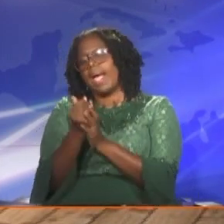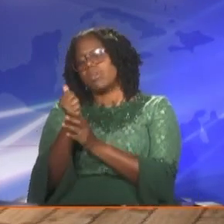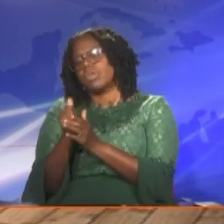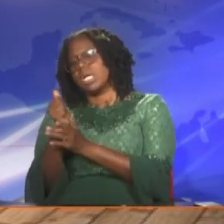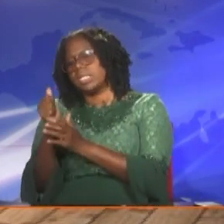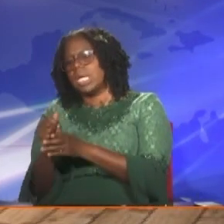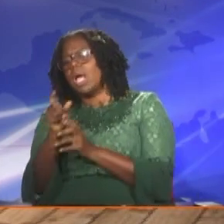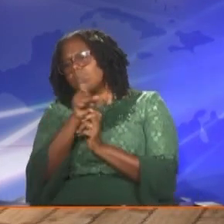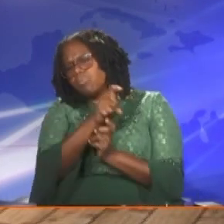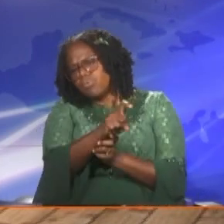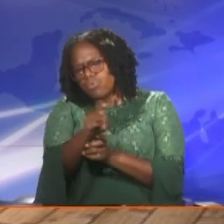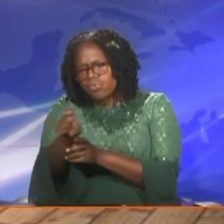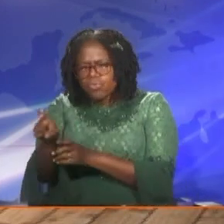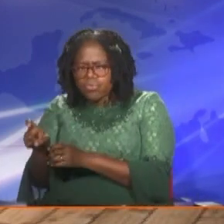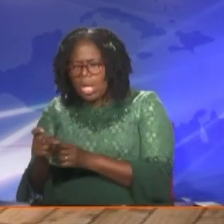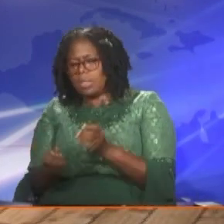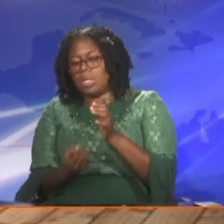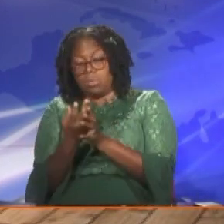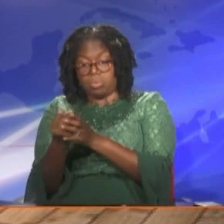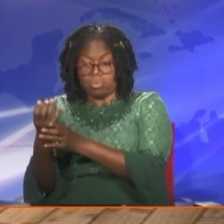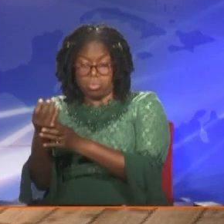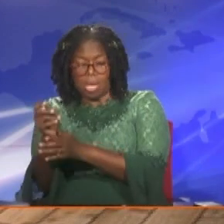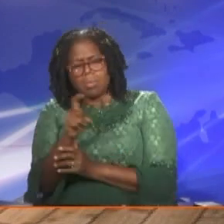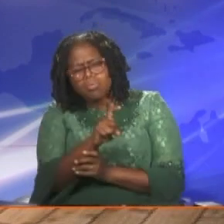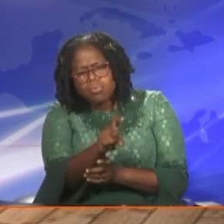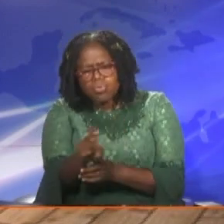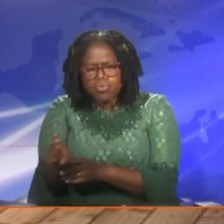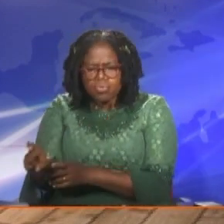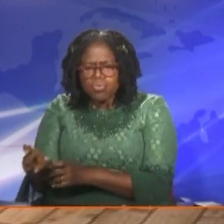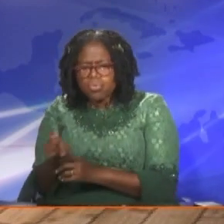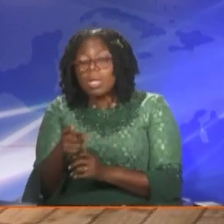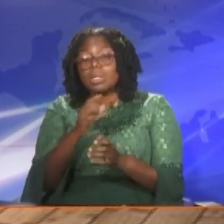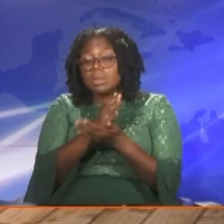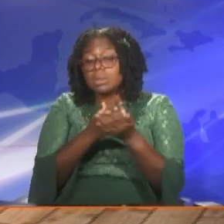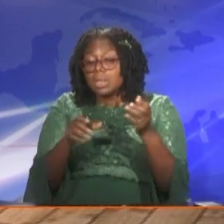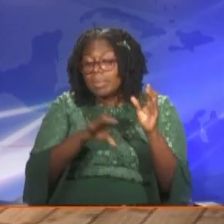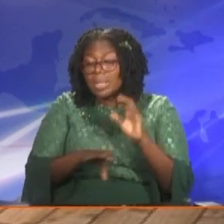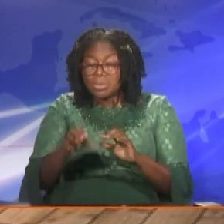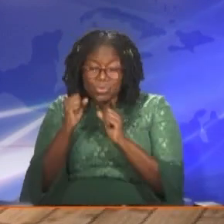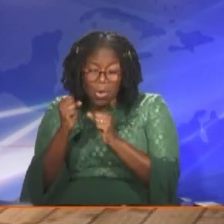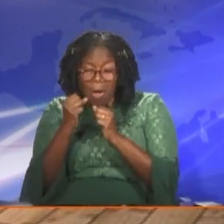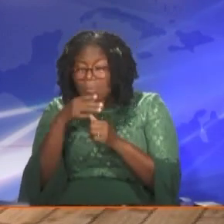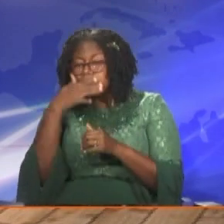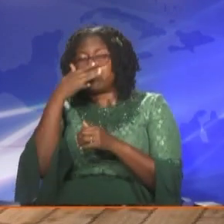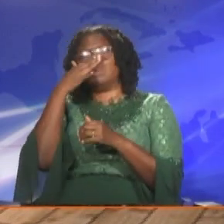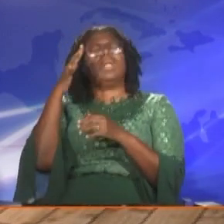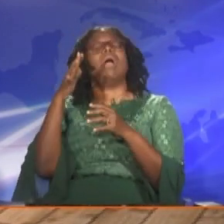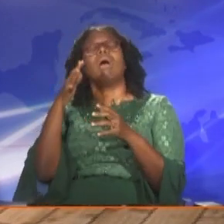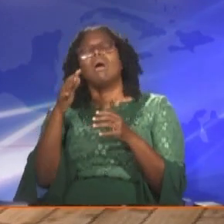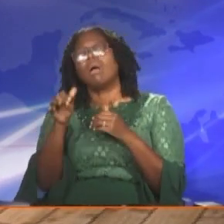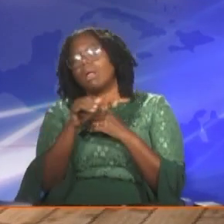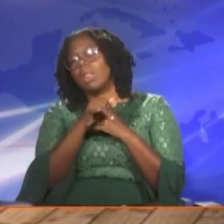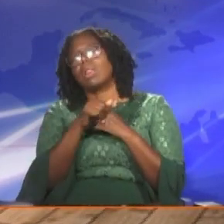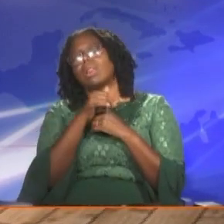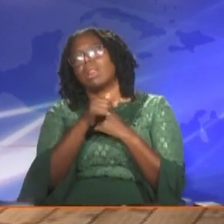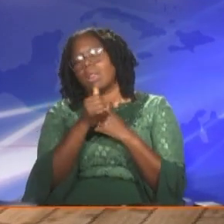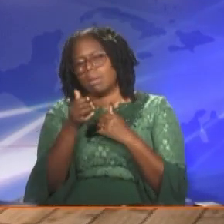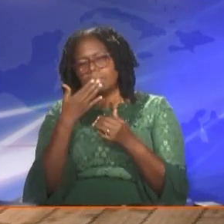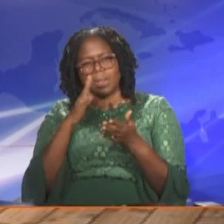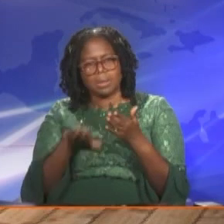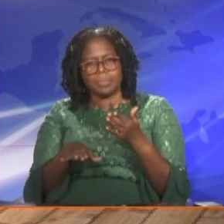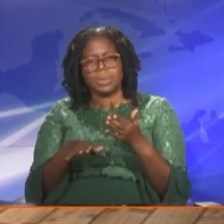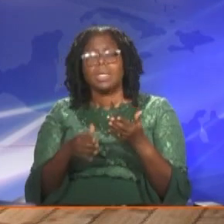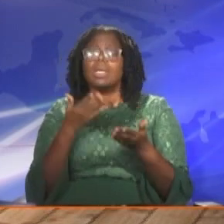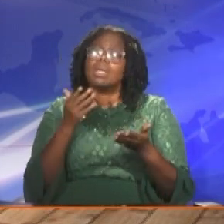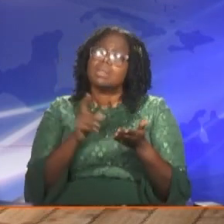spraying crops. And exposure to those chemicals can be dangerous. They may be carrying heavy